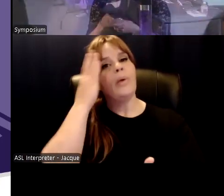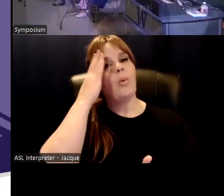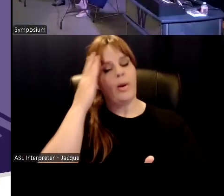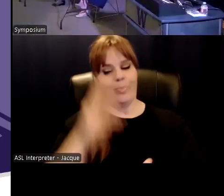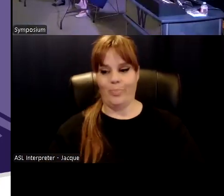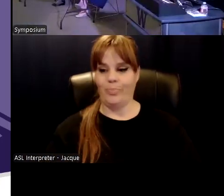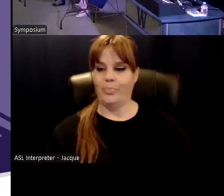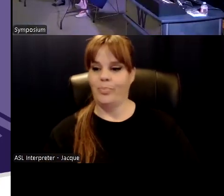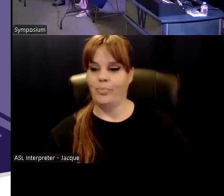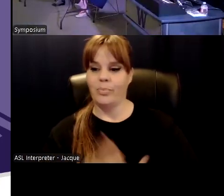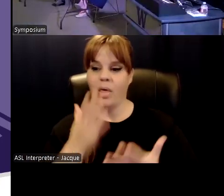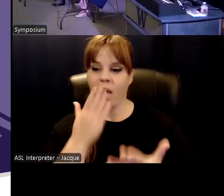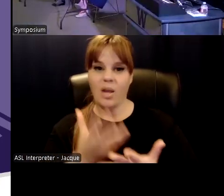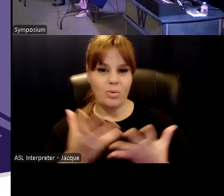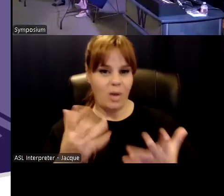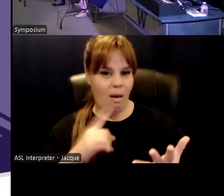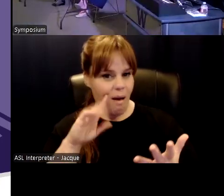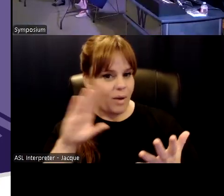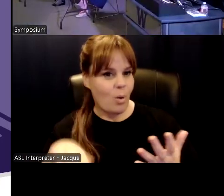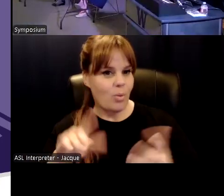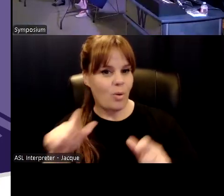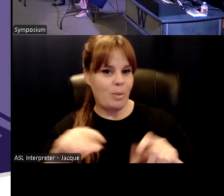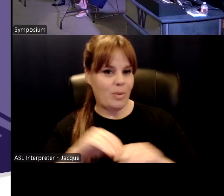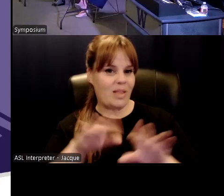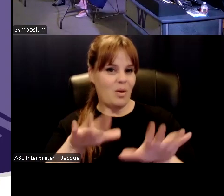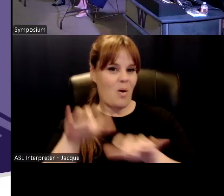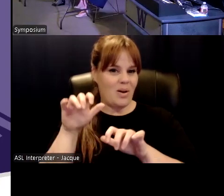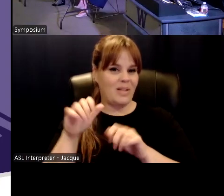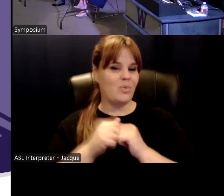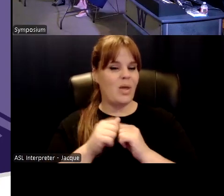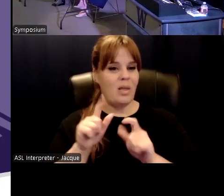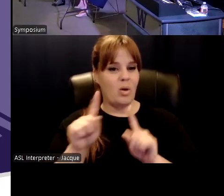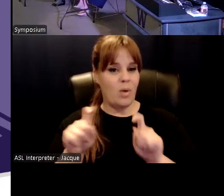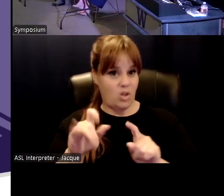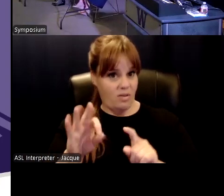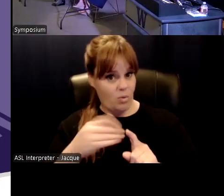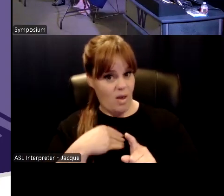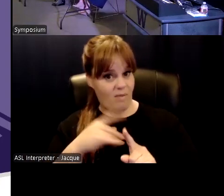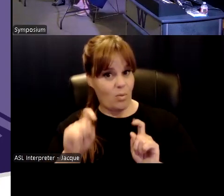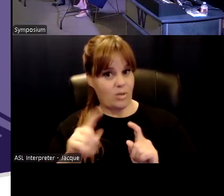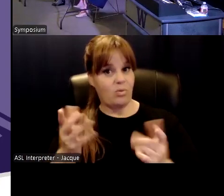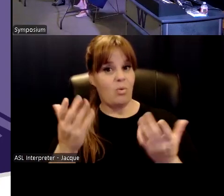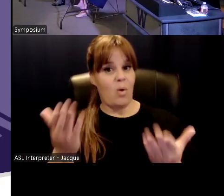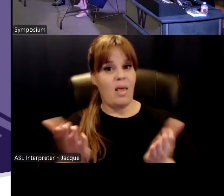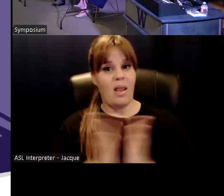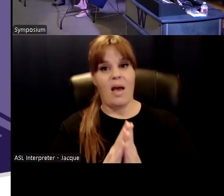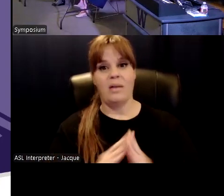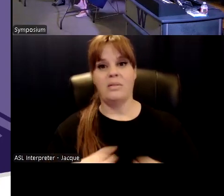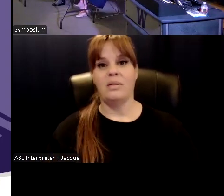Thank you so much. And I know that people in the audience will have questions. So if you do, please go ahead and ask us.